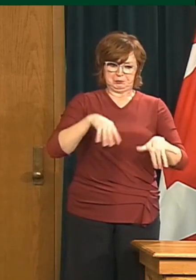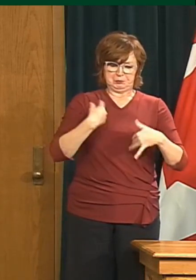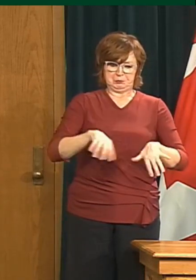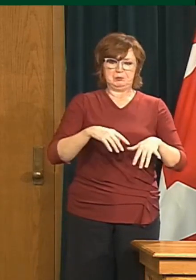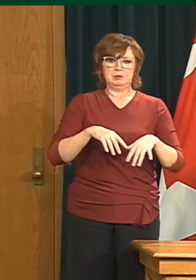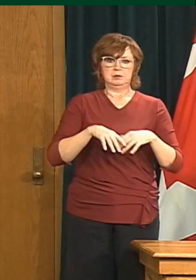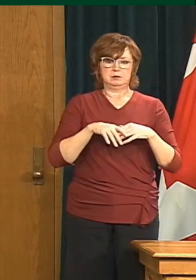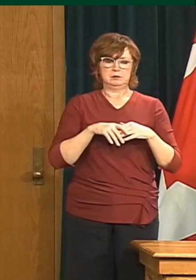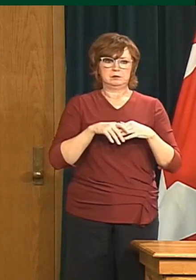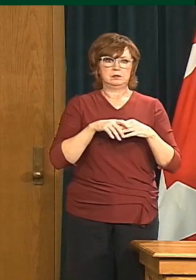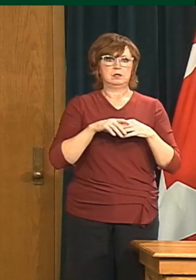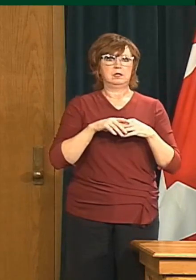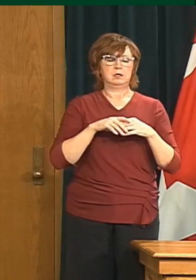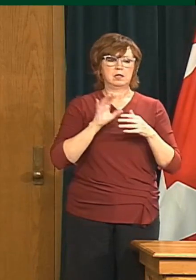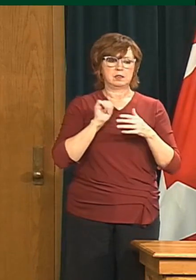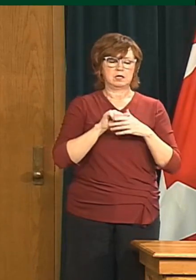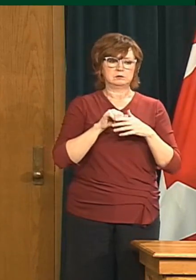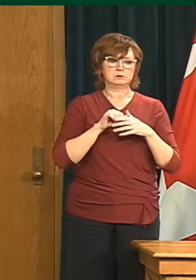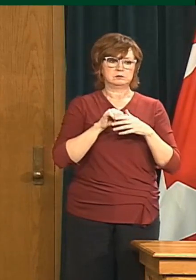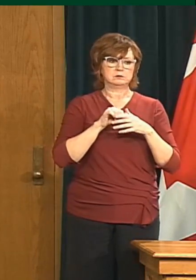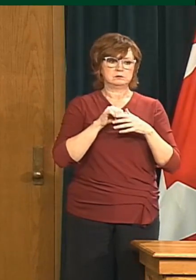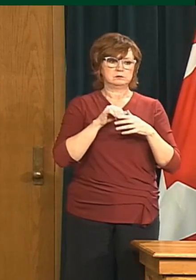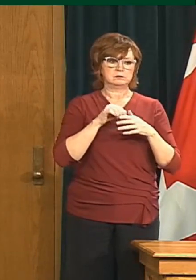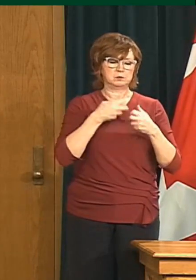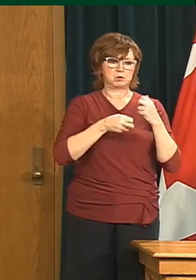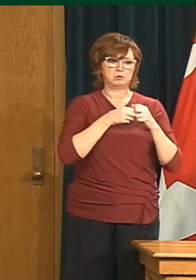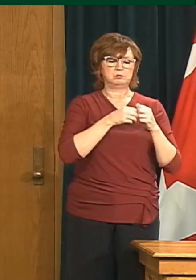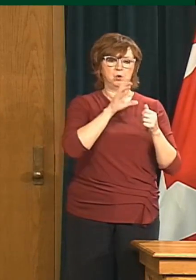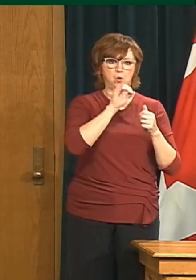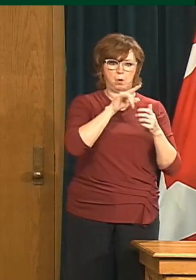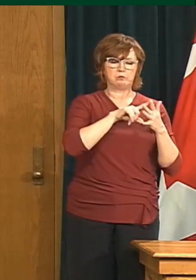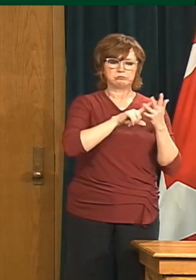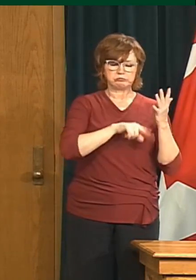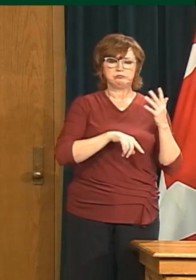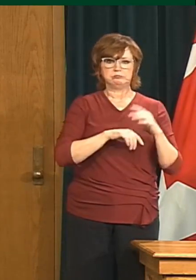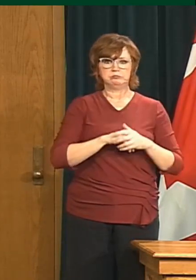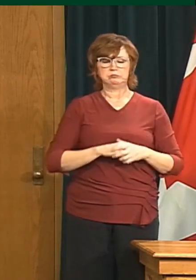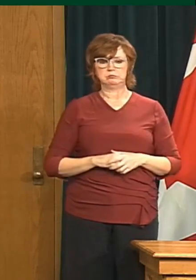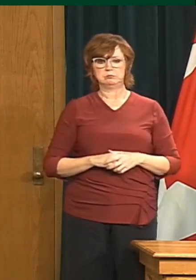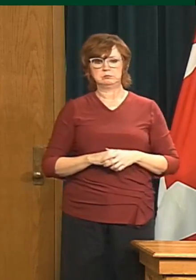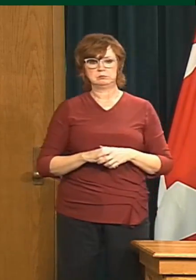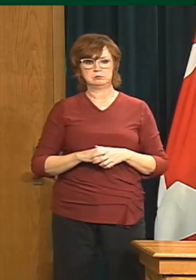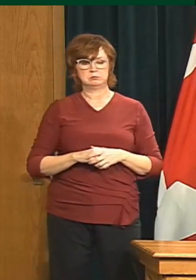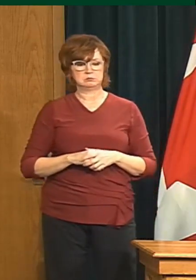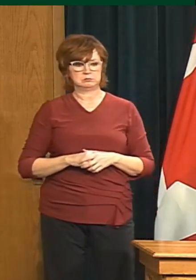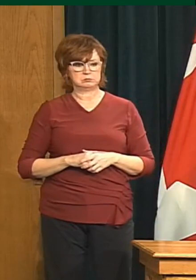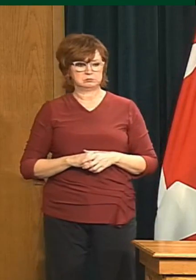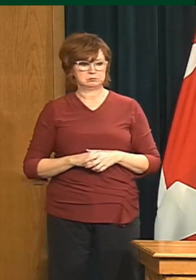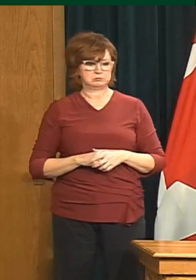state of the finances. On the expense side, we continue to operate within the